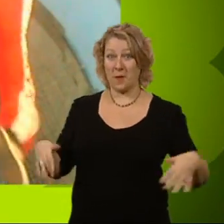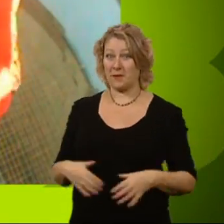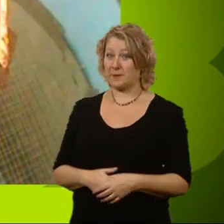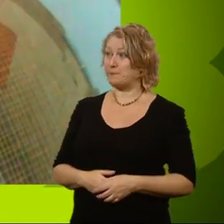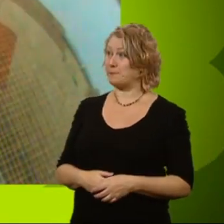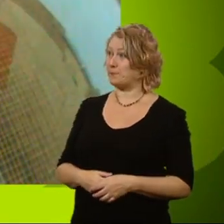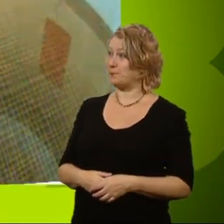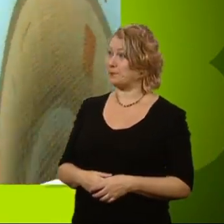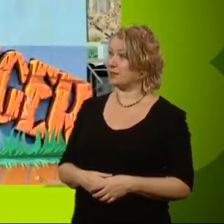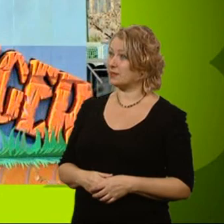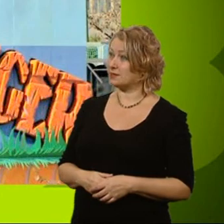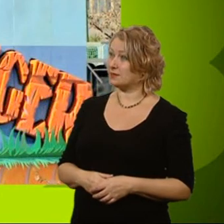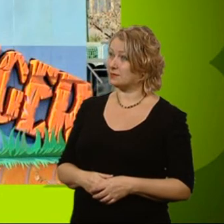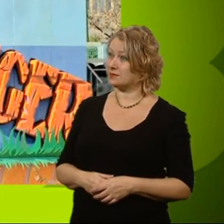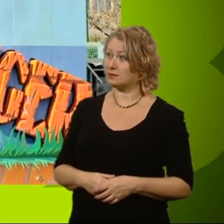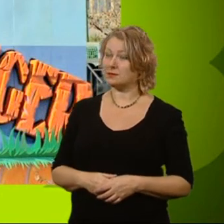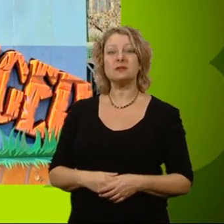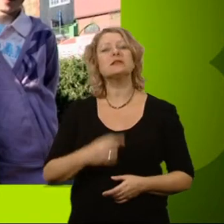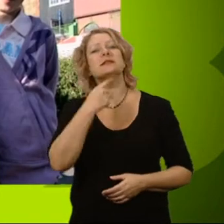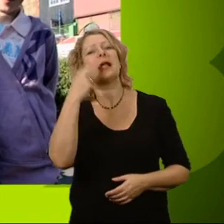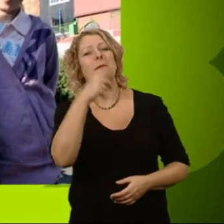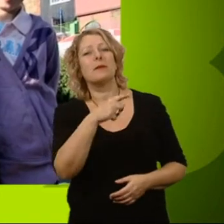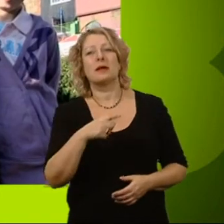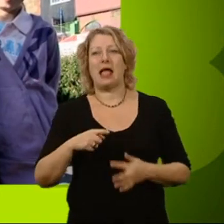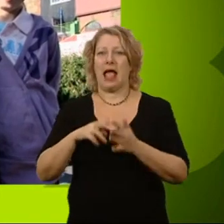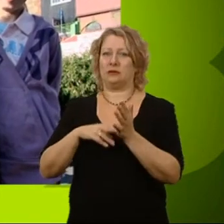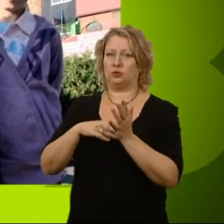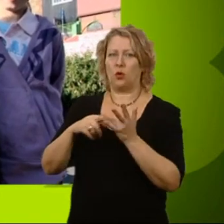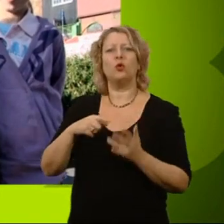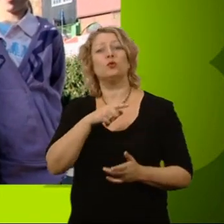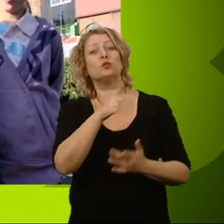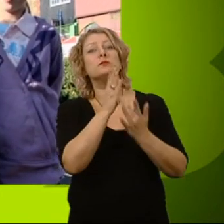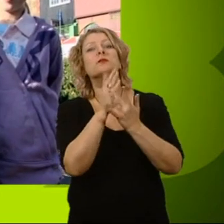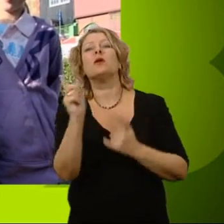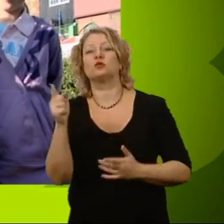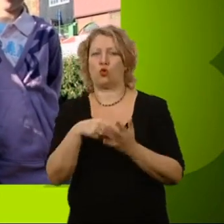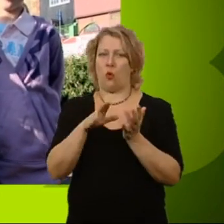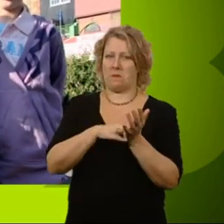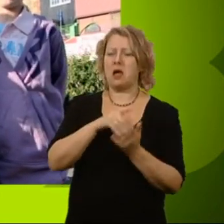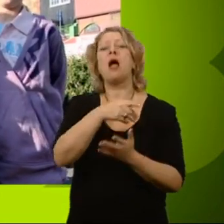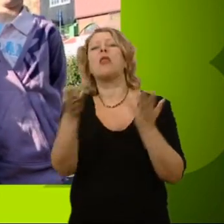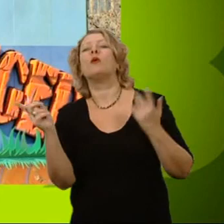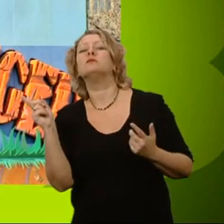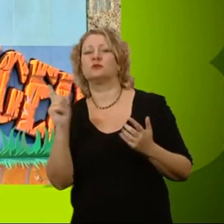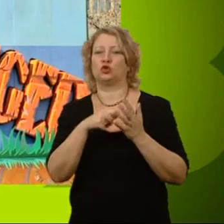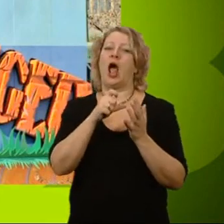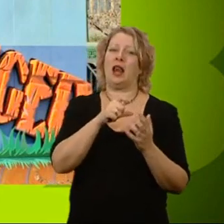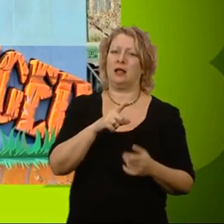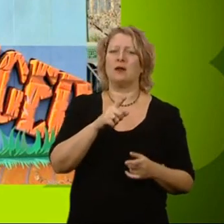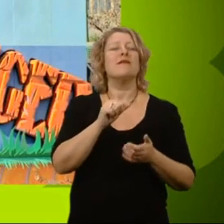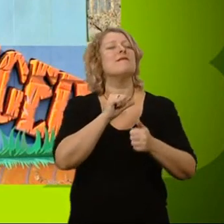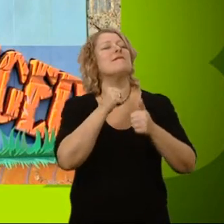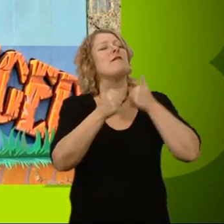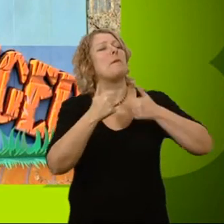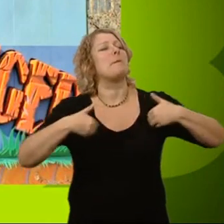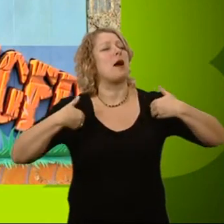Woohoo! I'm flying! Could you tell me your name, please? Enzo. And you in the middle there? Tom. Tom, and you at the end? Charlie. What is your